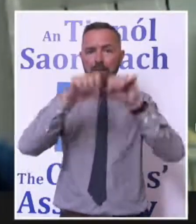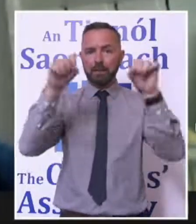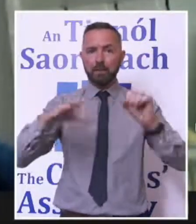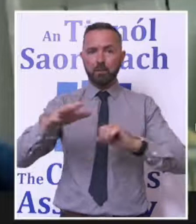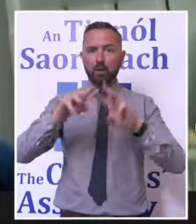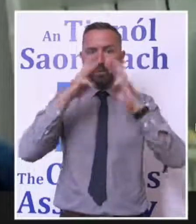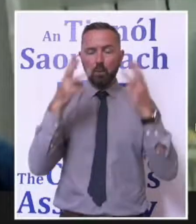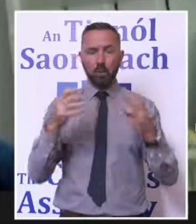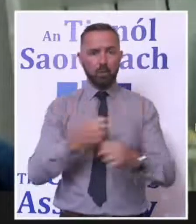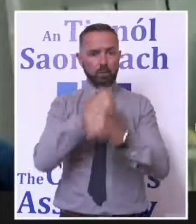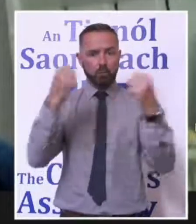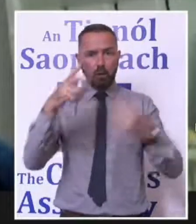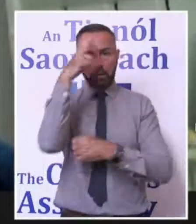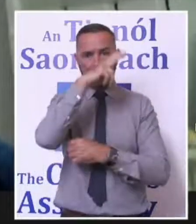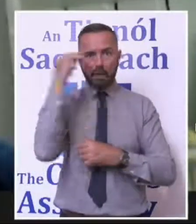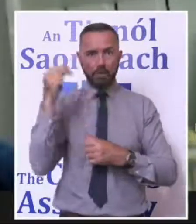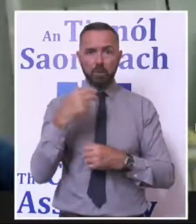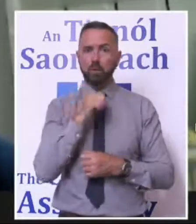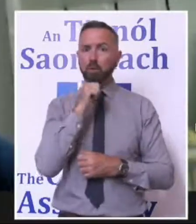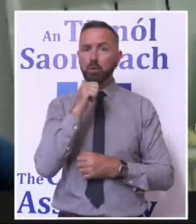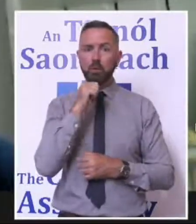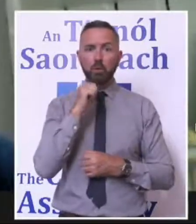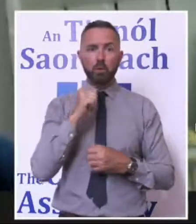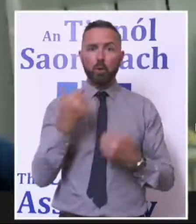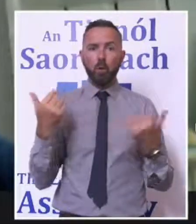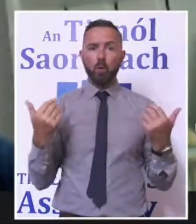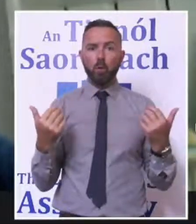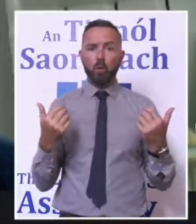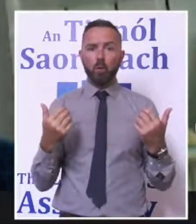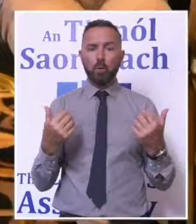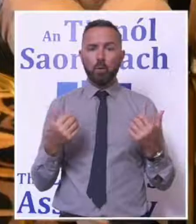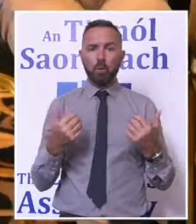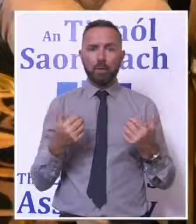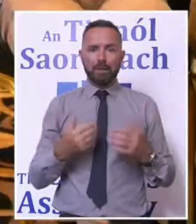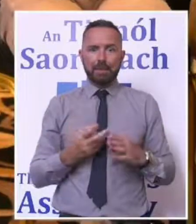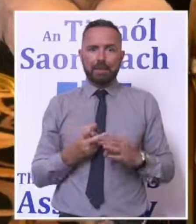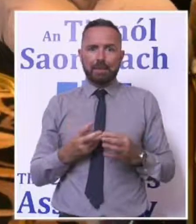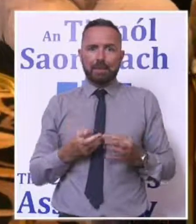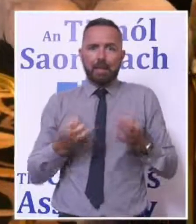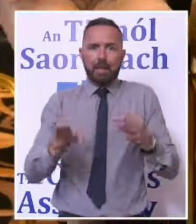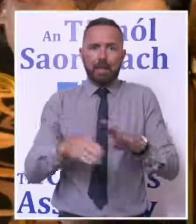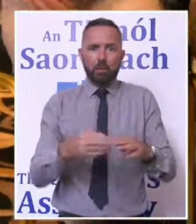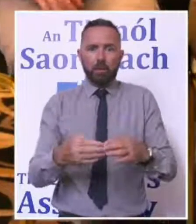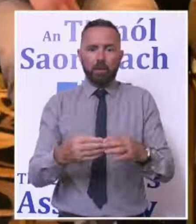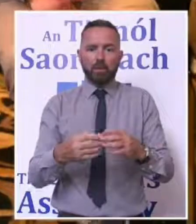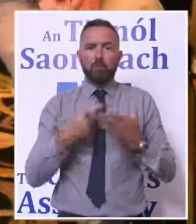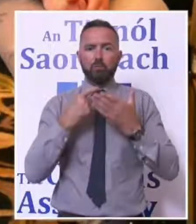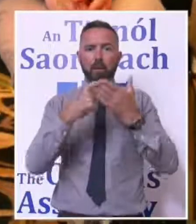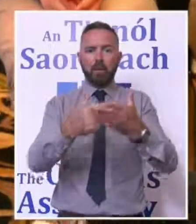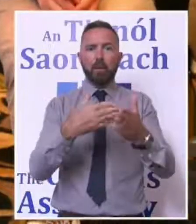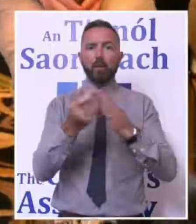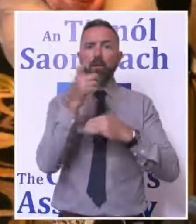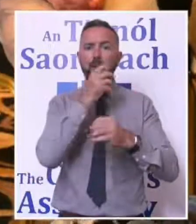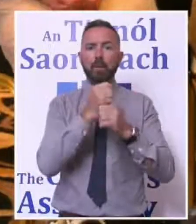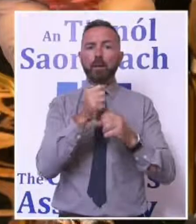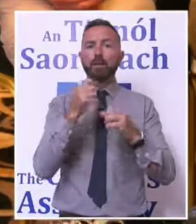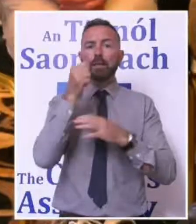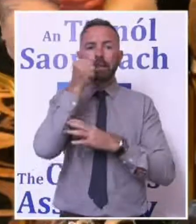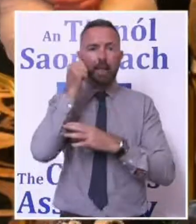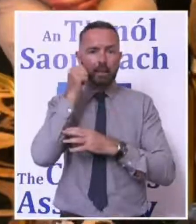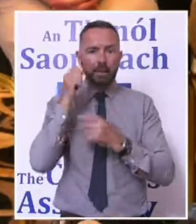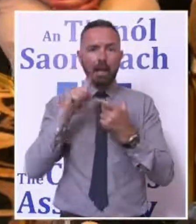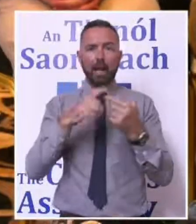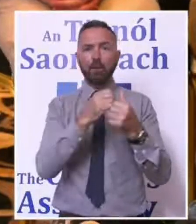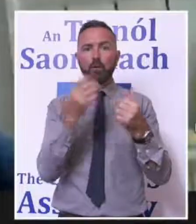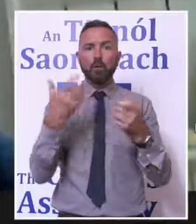strong examples. So I'd have no hesitation in recommending any one of the ones I spoke about yesterday, and indeed others, that have been at the heart of